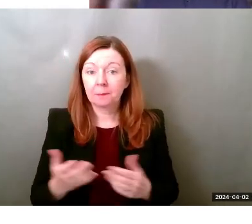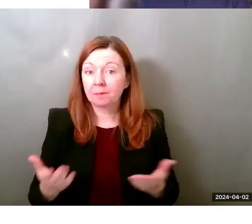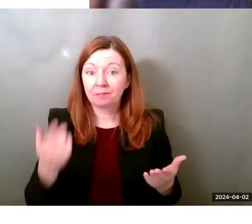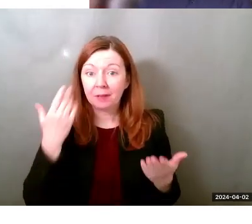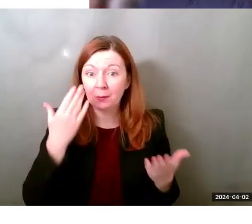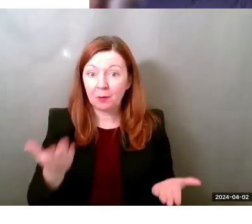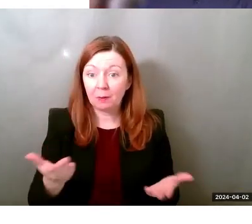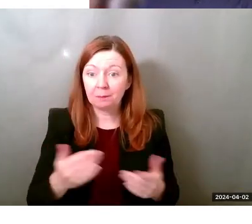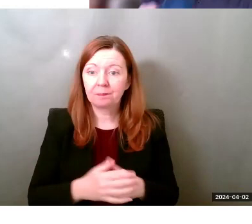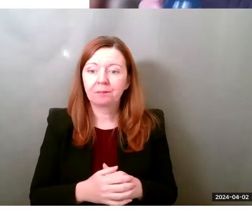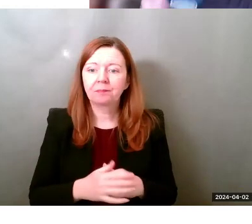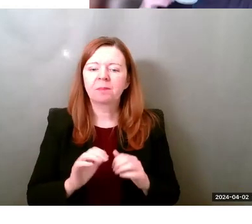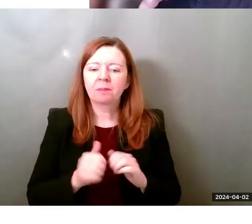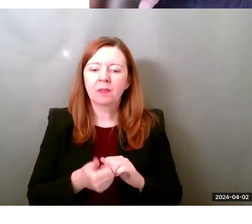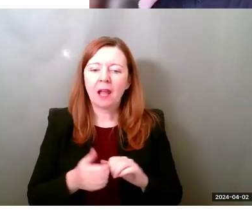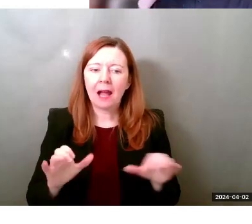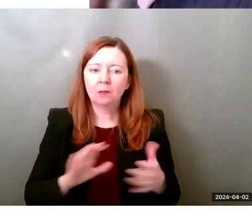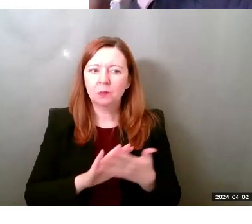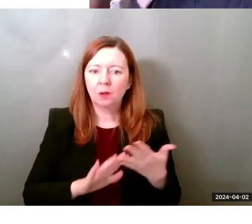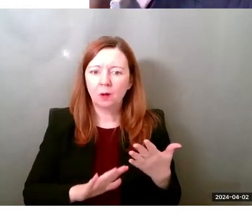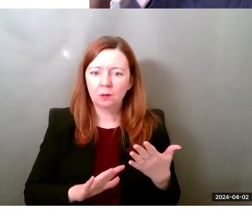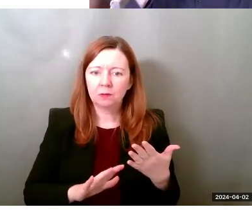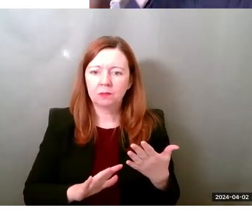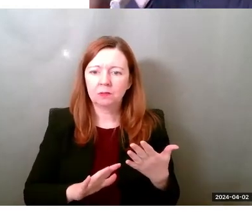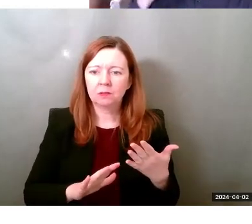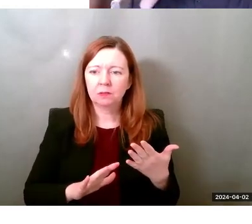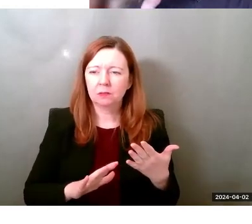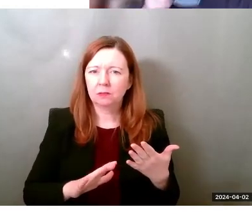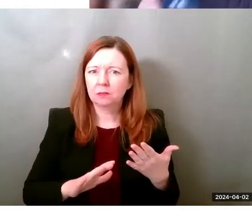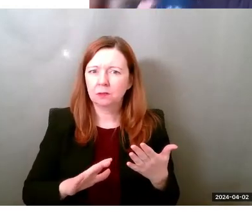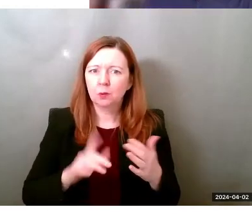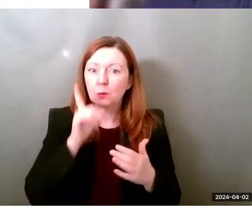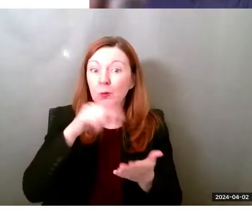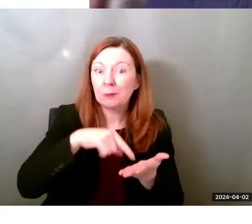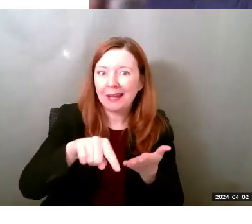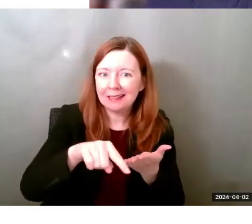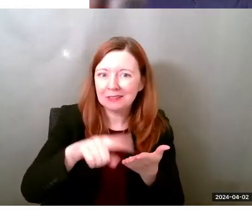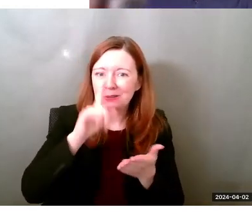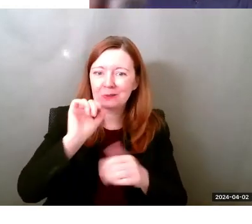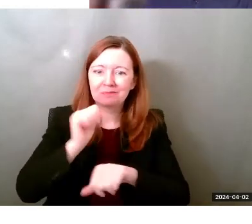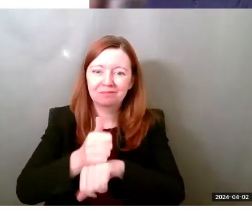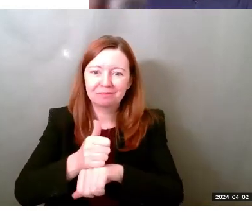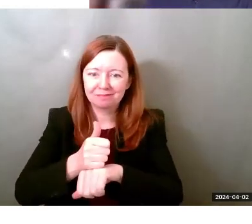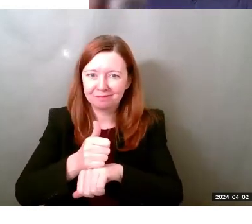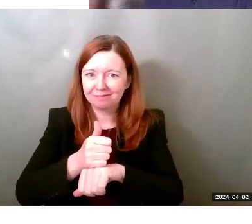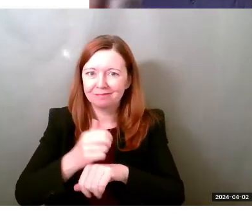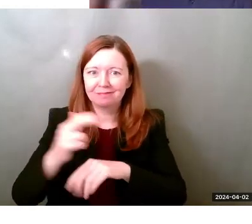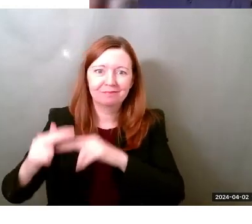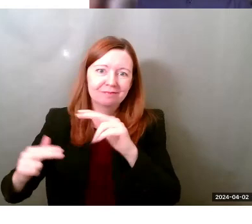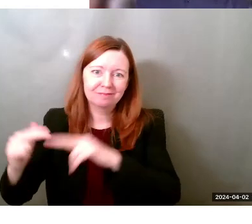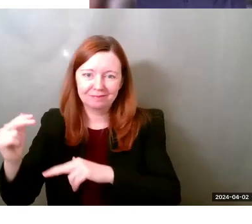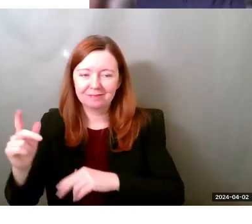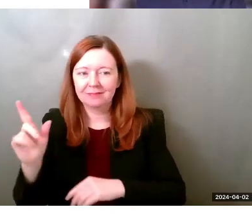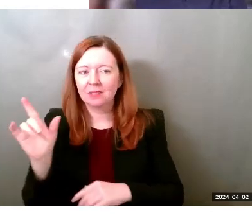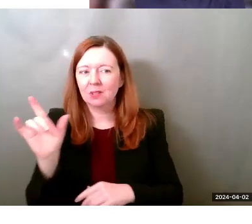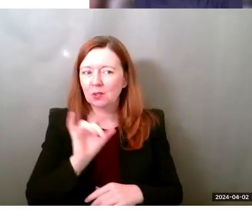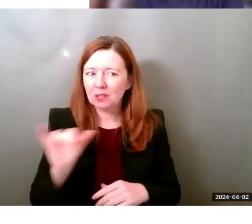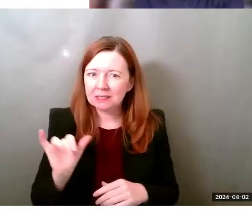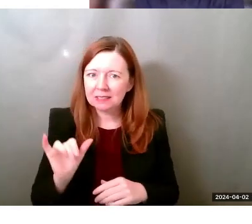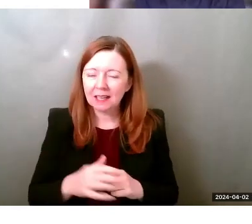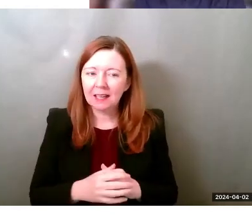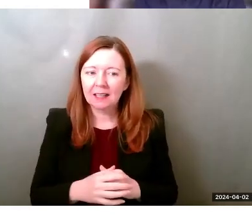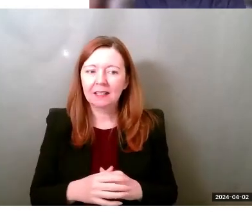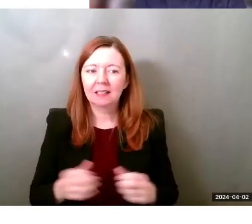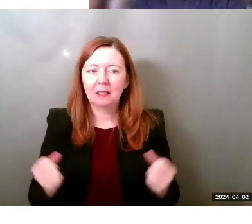know this yet, but how do those get paid for and implemented, constructed? Because it looks like